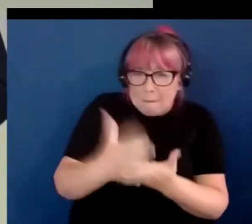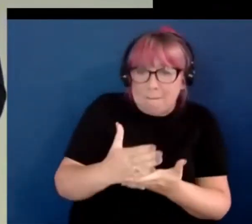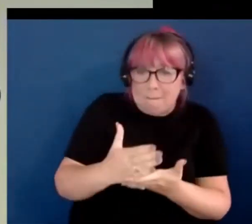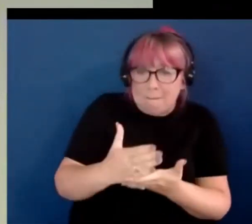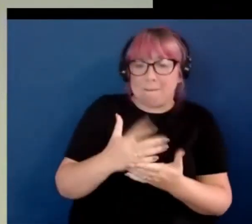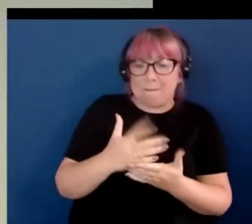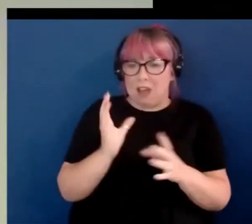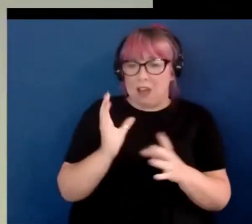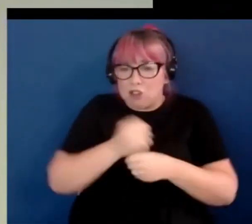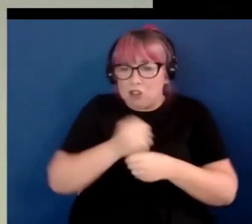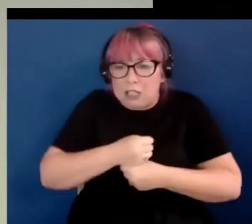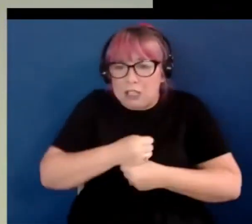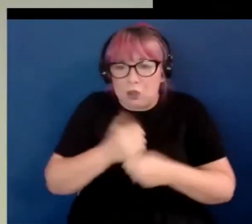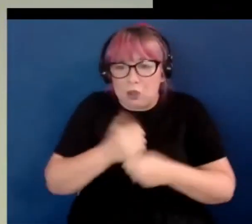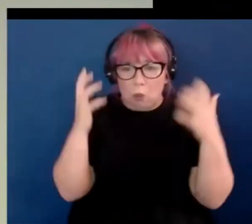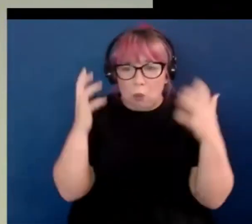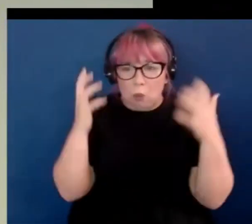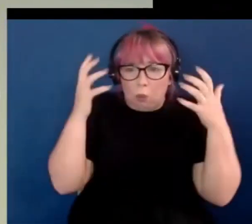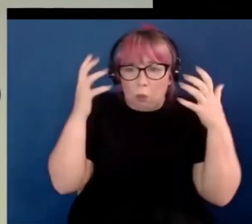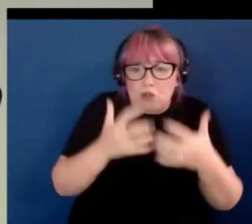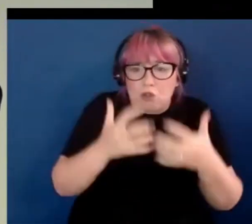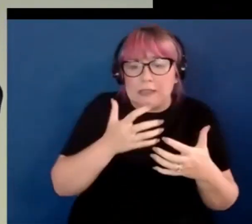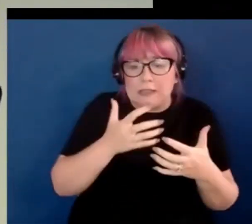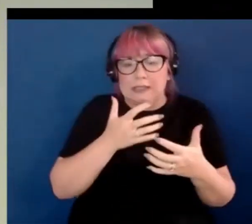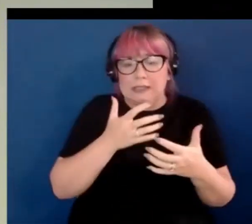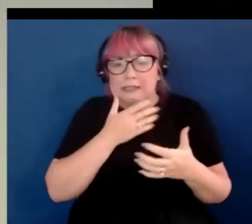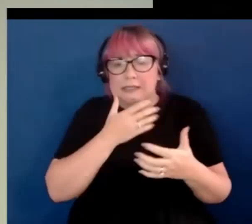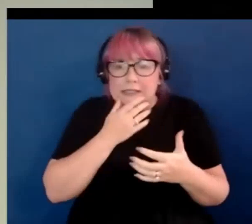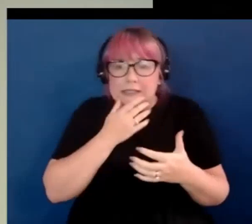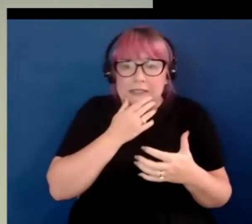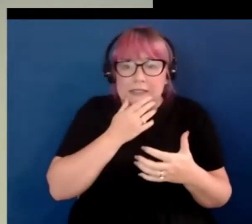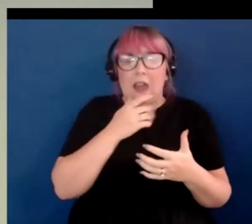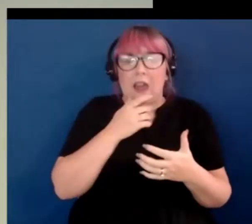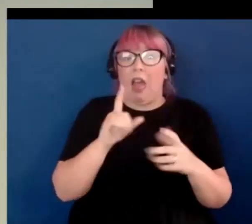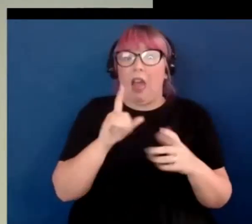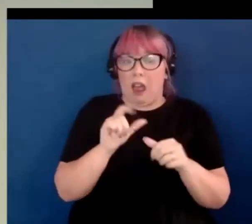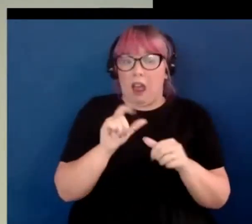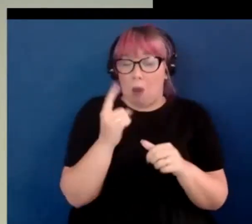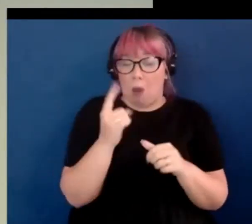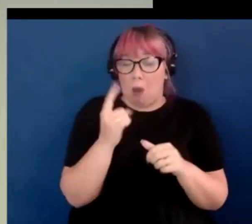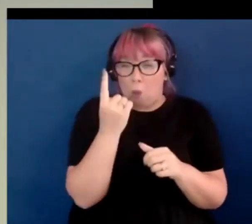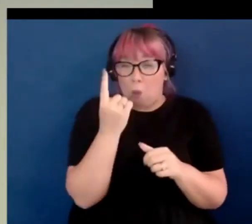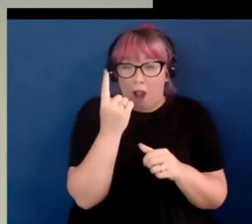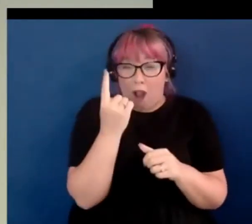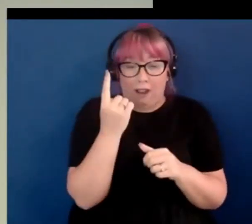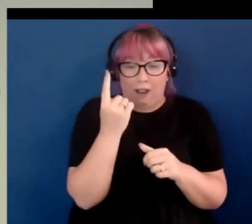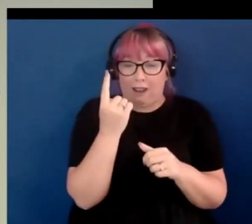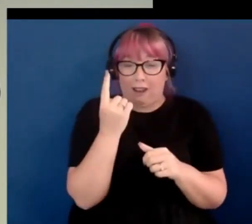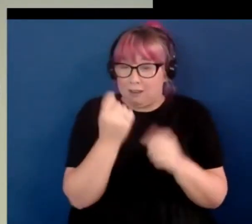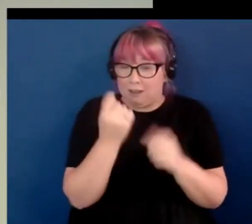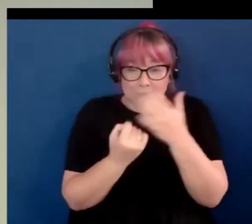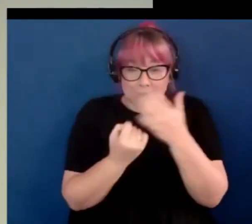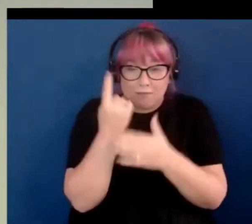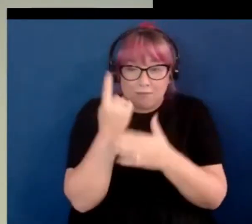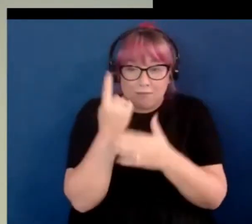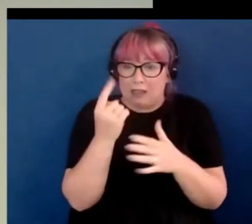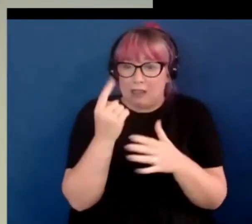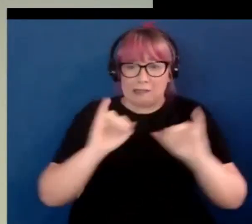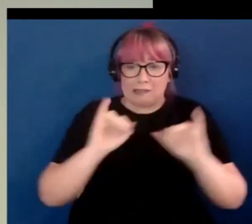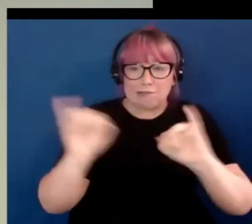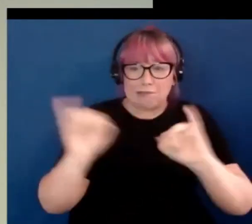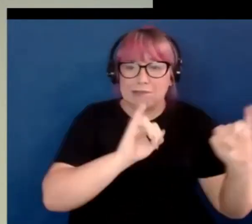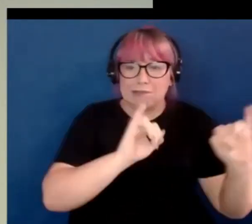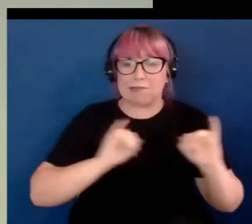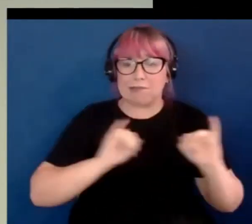love. Then just for a moment, for a fleeting moment, in the middle of all the horror of the pandemic, we